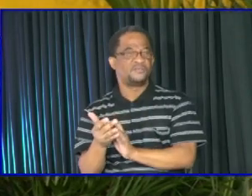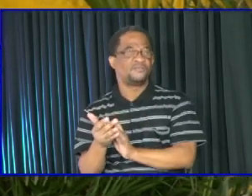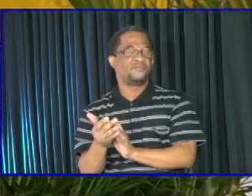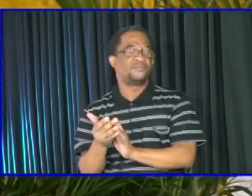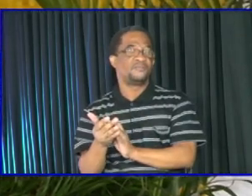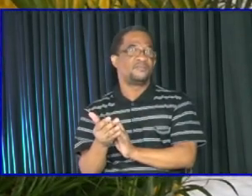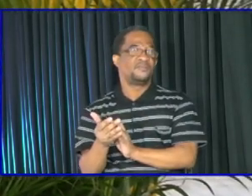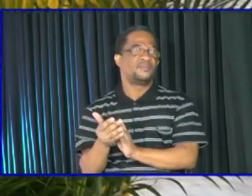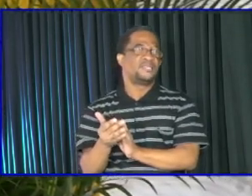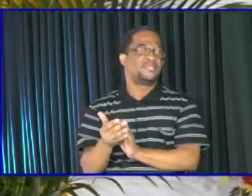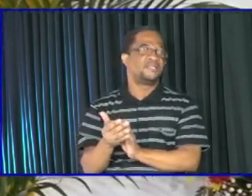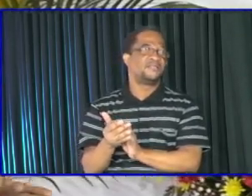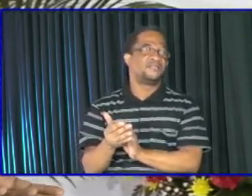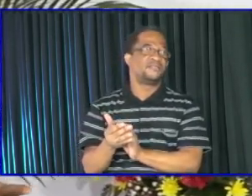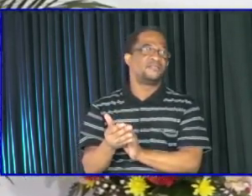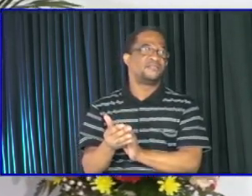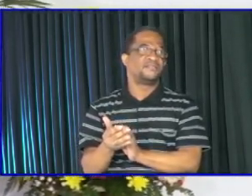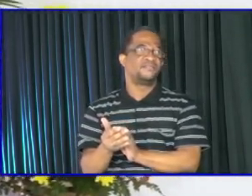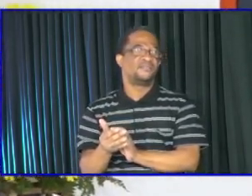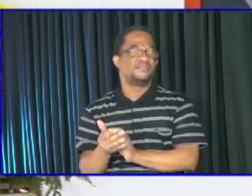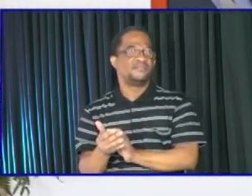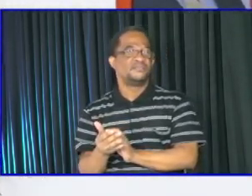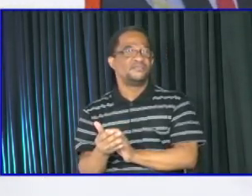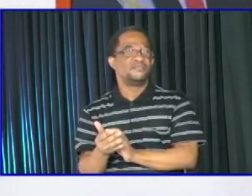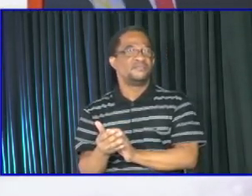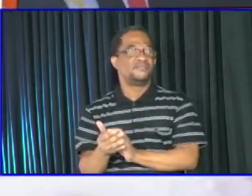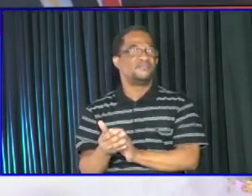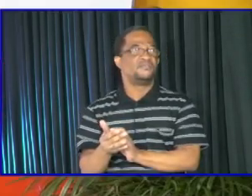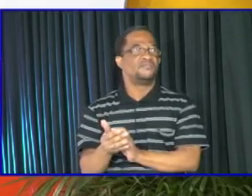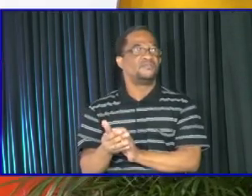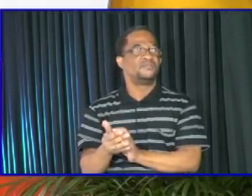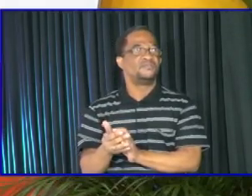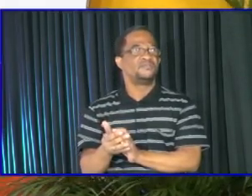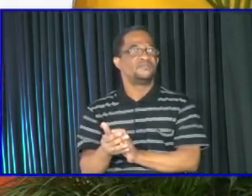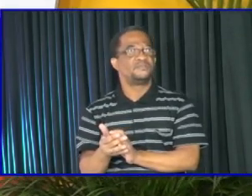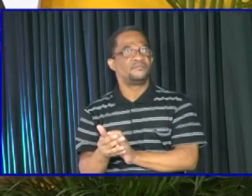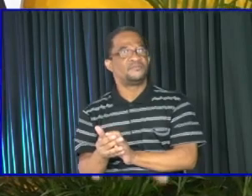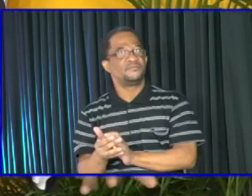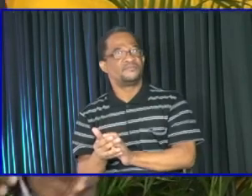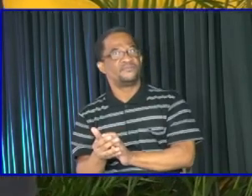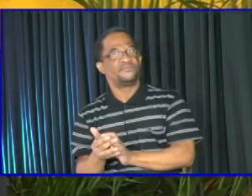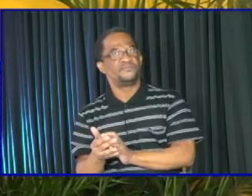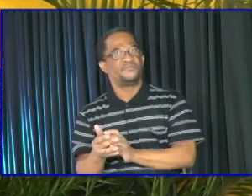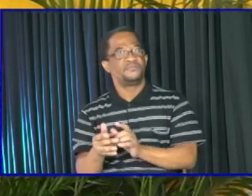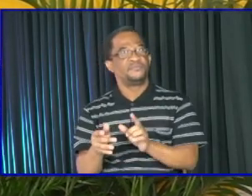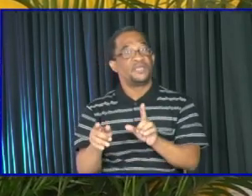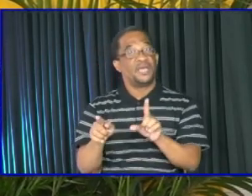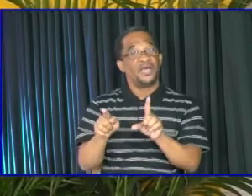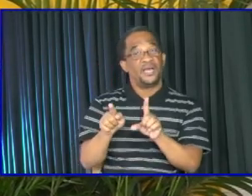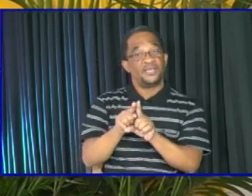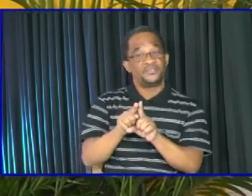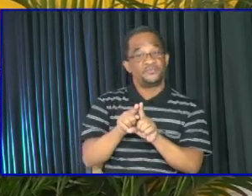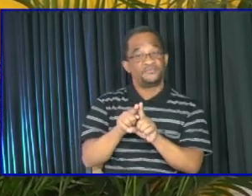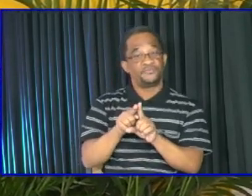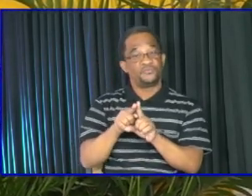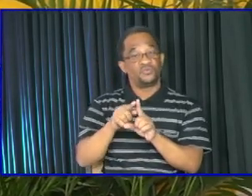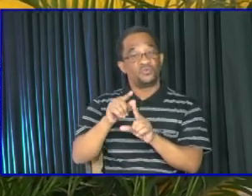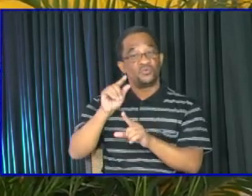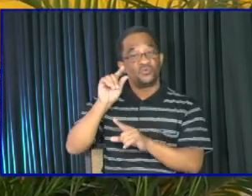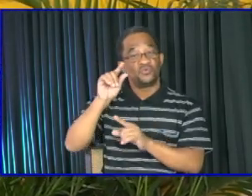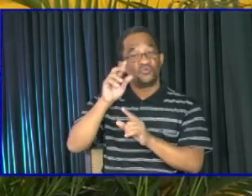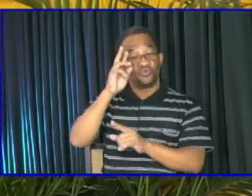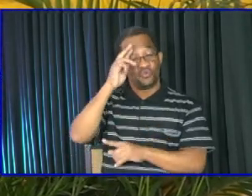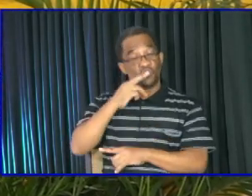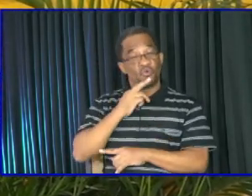he decided to follow the custom of the time, which allowed him as Roman governor to release a